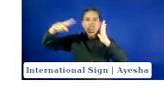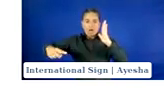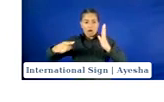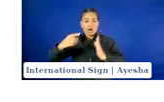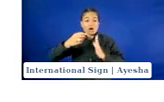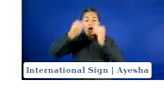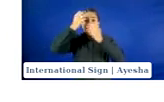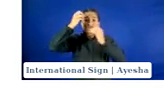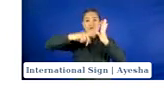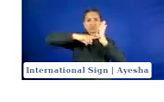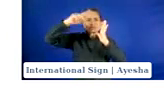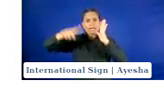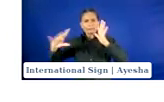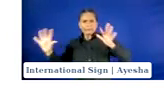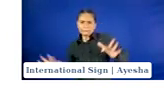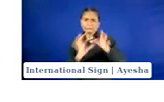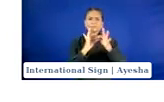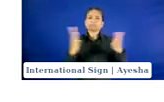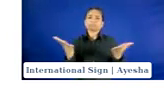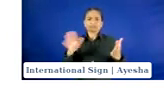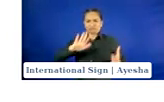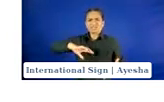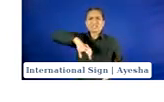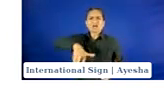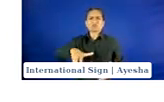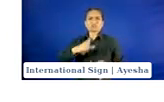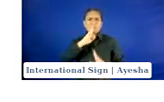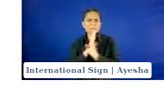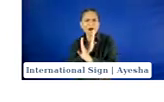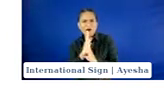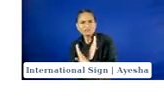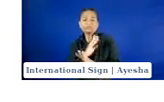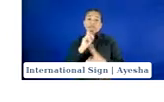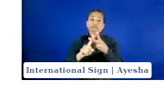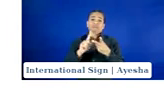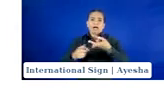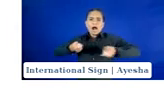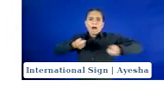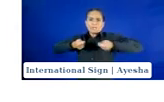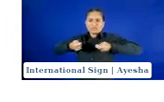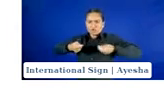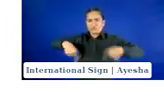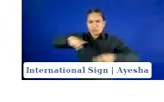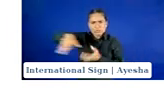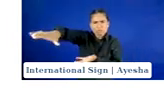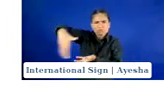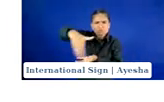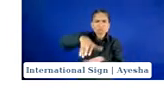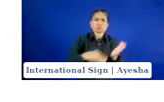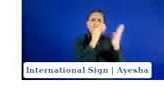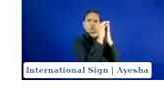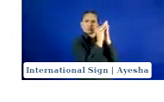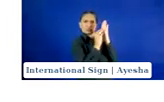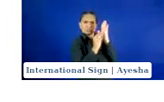challenges. In many countries, you are going to see disability is defined very differently. In Zambia, until 2012, it